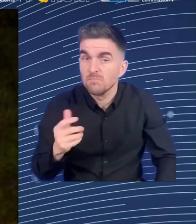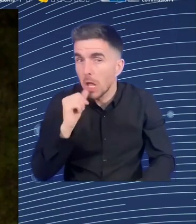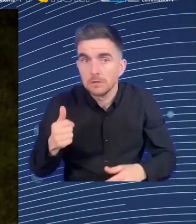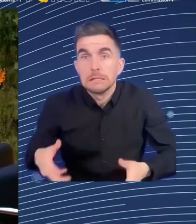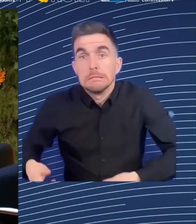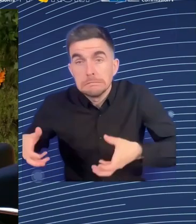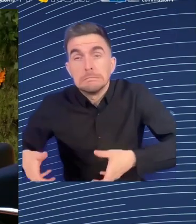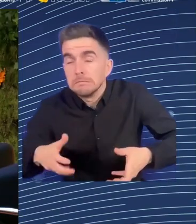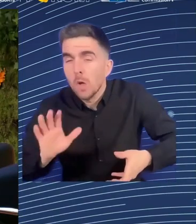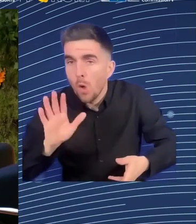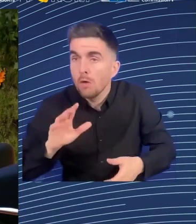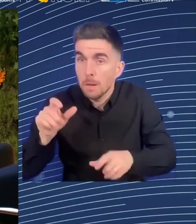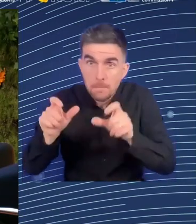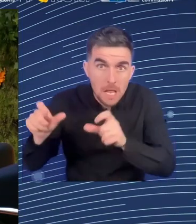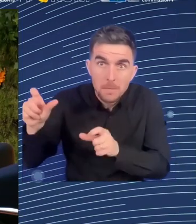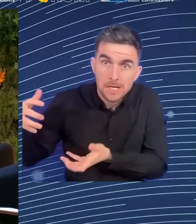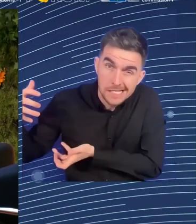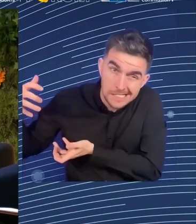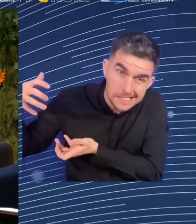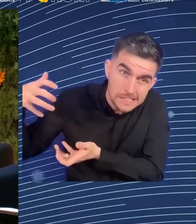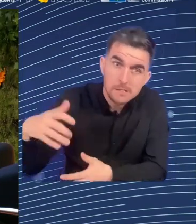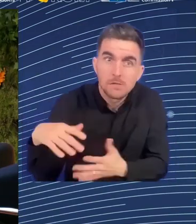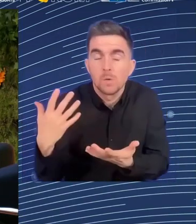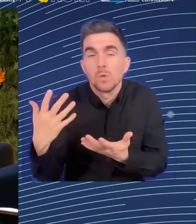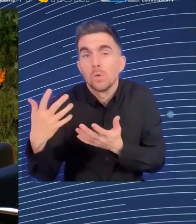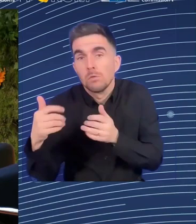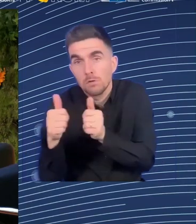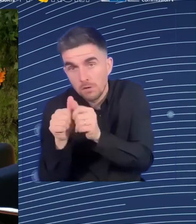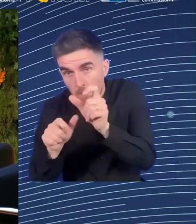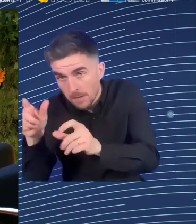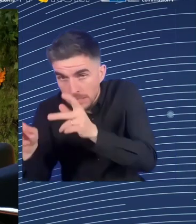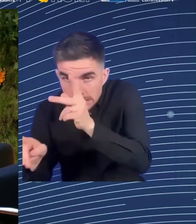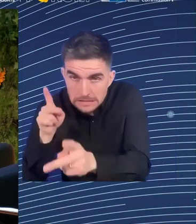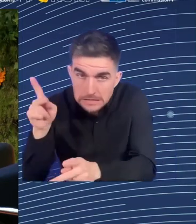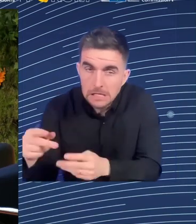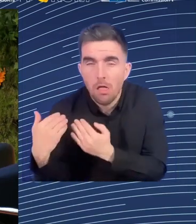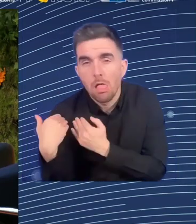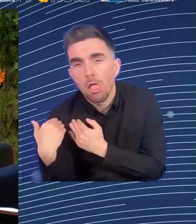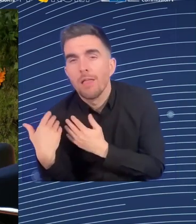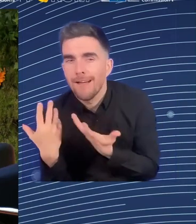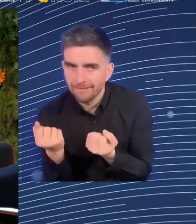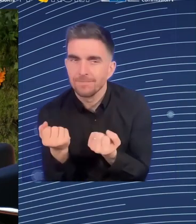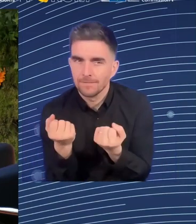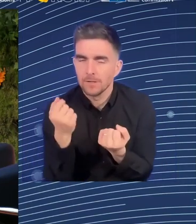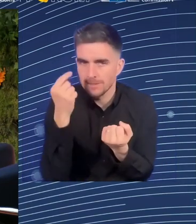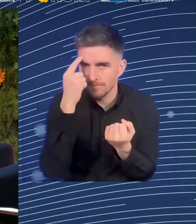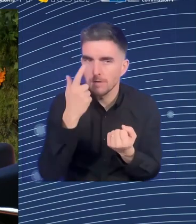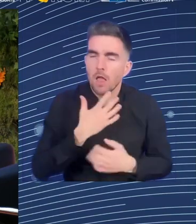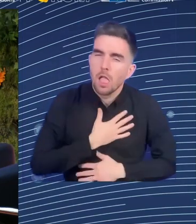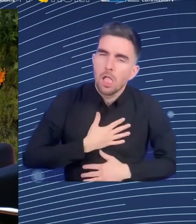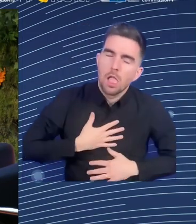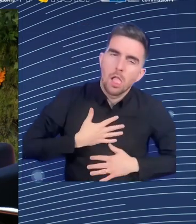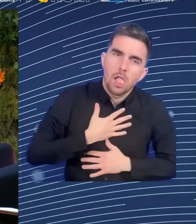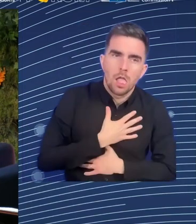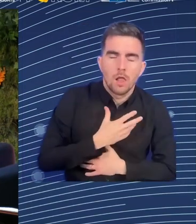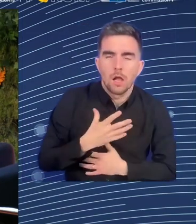draining. Doctors, nurses have one of the highest levels of work intensity, which is another dimension of job quality